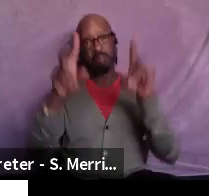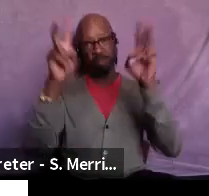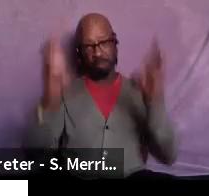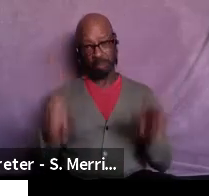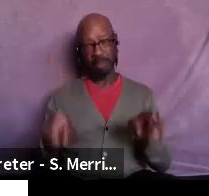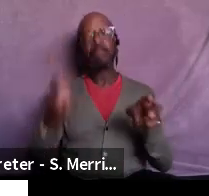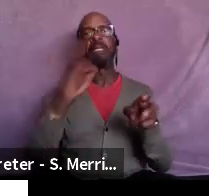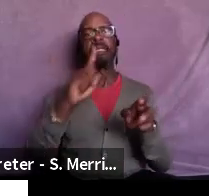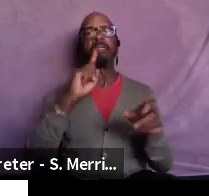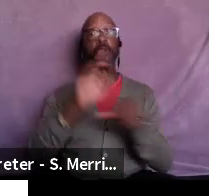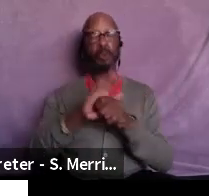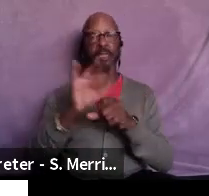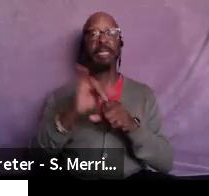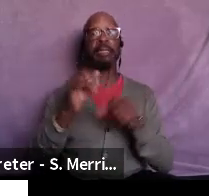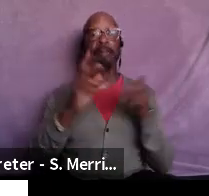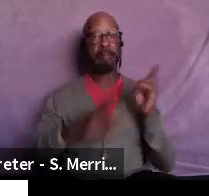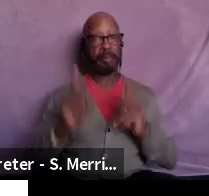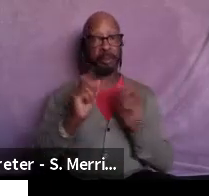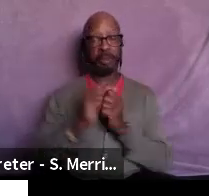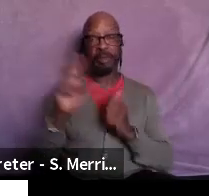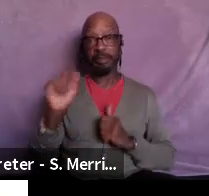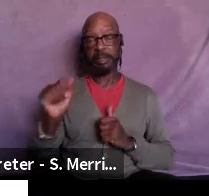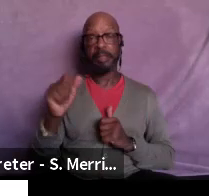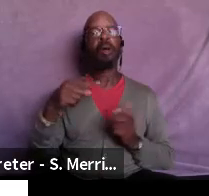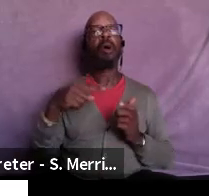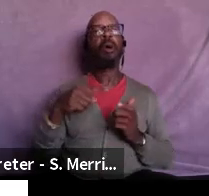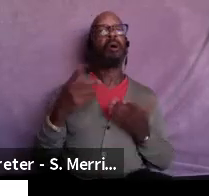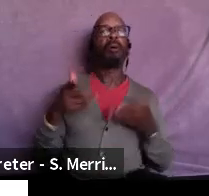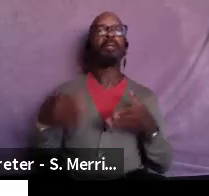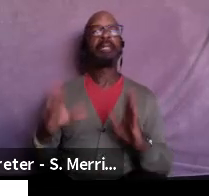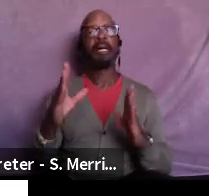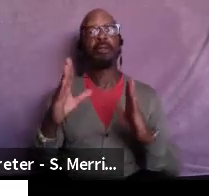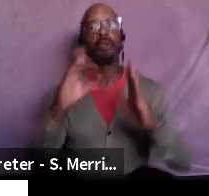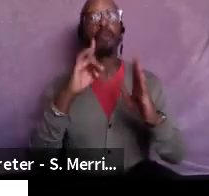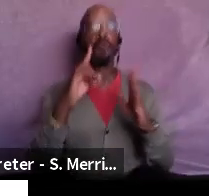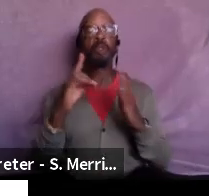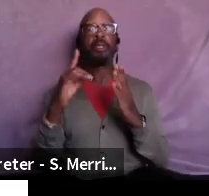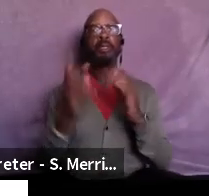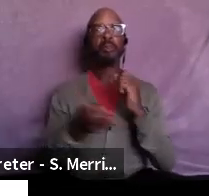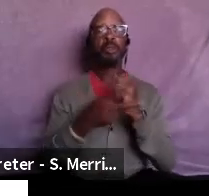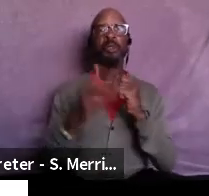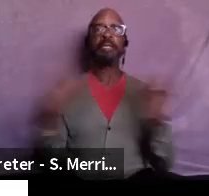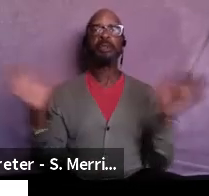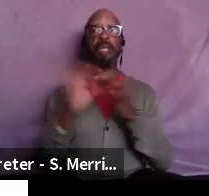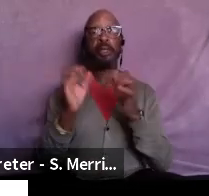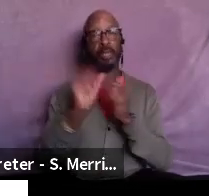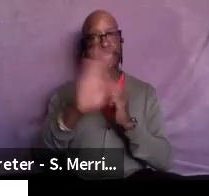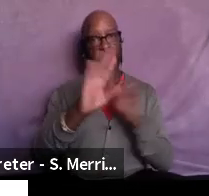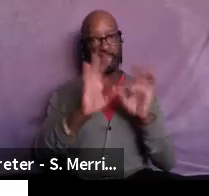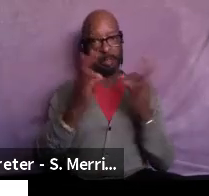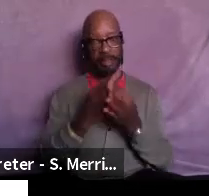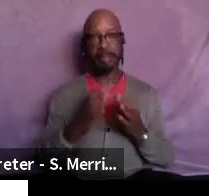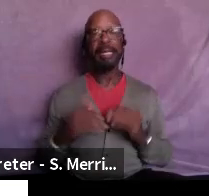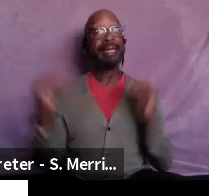ensuring that individuals with disabilities are afforded an opportunity to preserve and reunite with their families that is equal